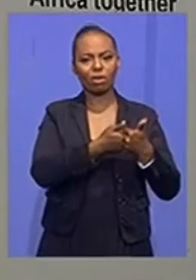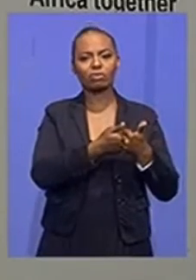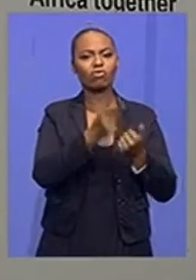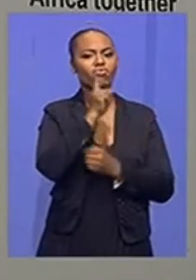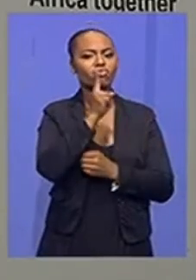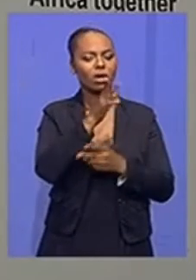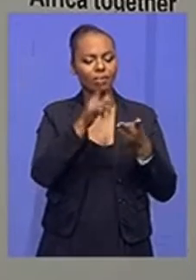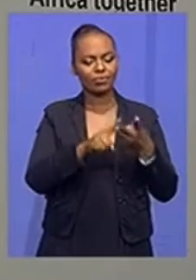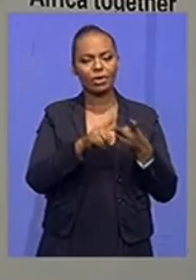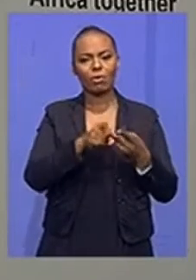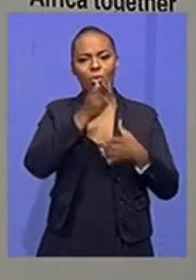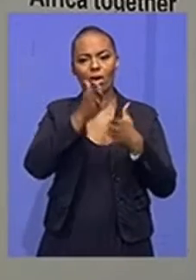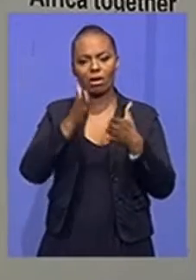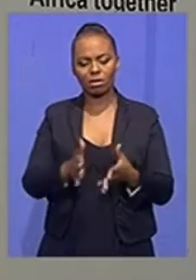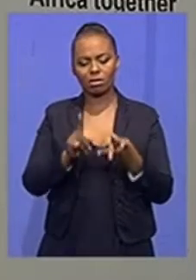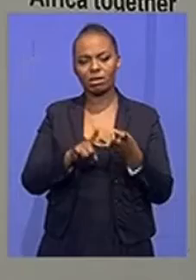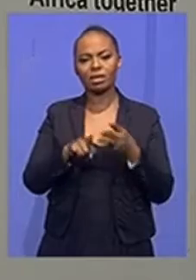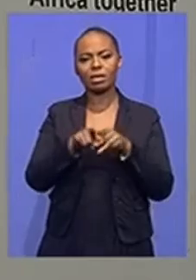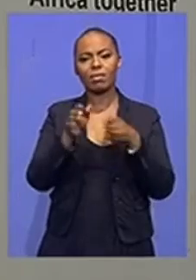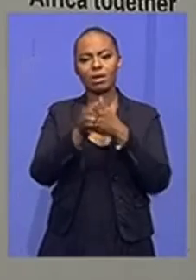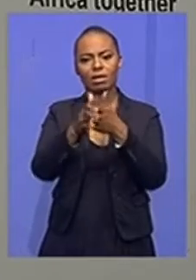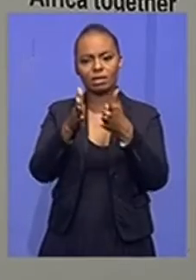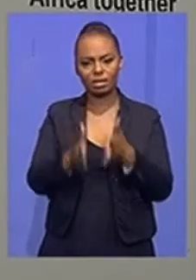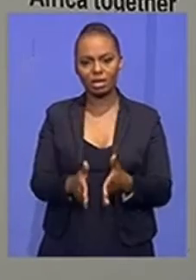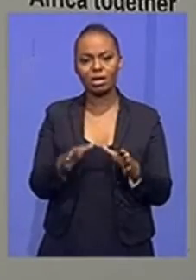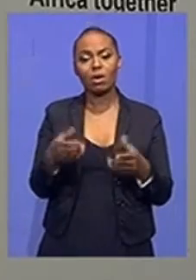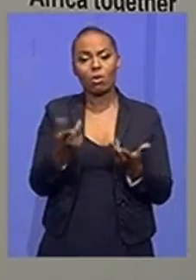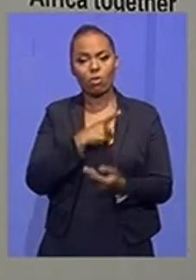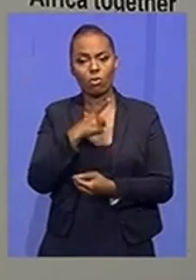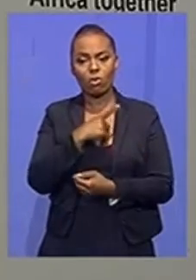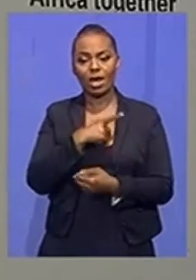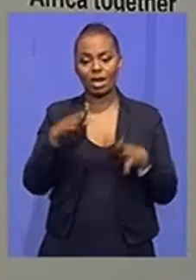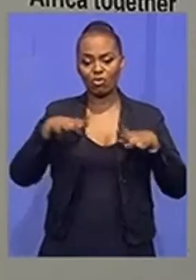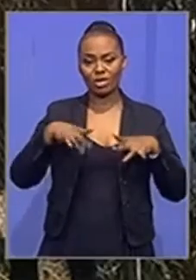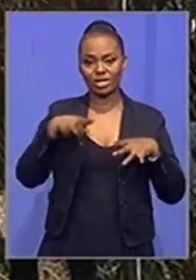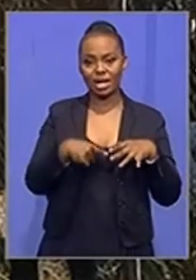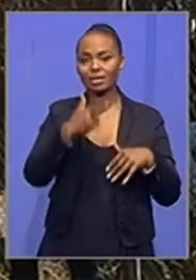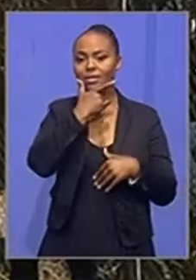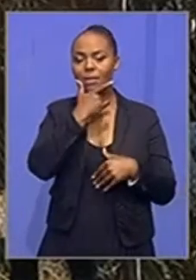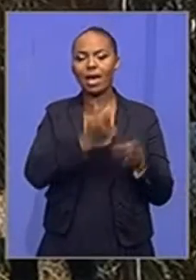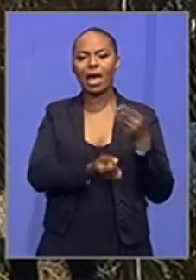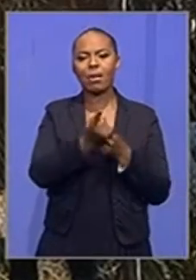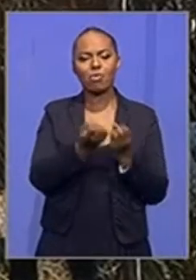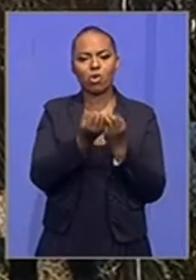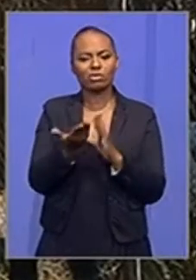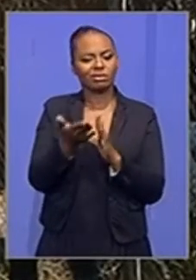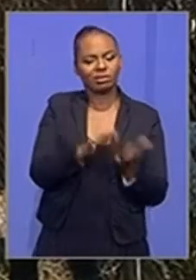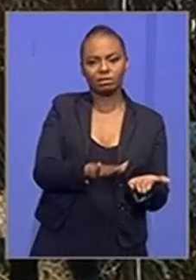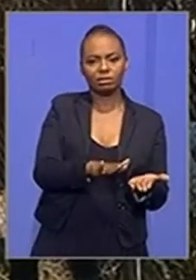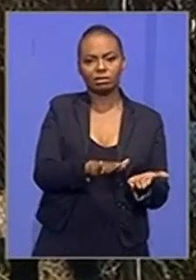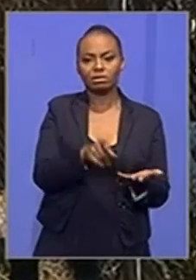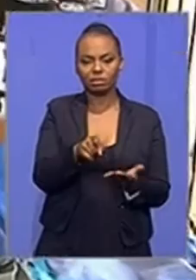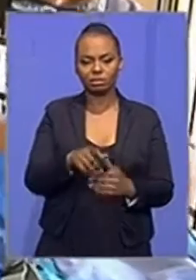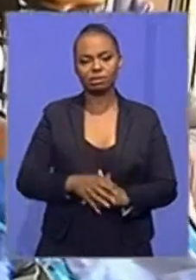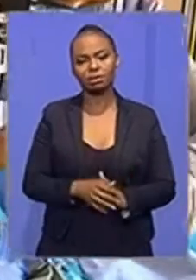educators, workers, and leaders in the sector, especially during the December-January holidays. Le ha nako ya ho bulwa ha dikolo